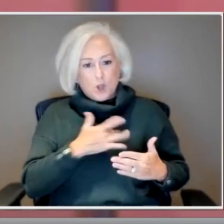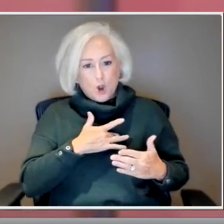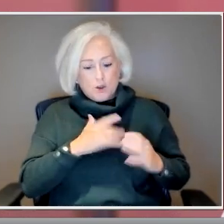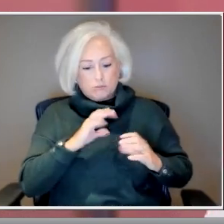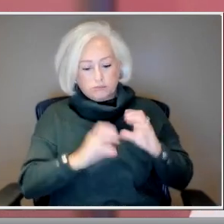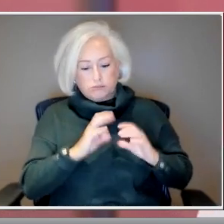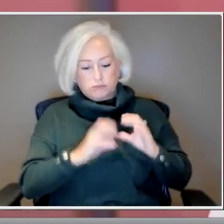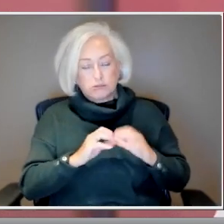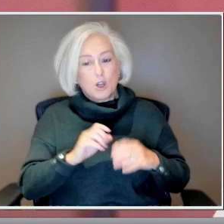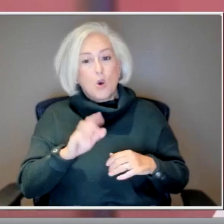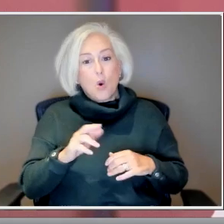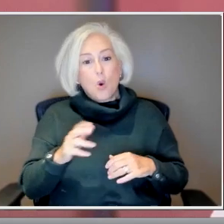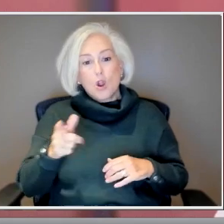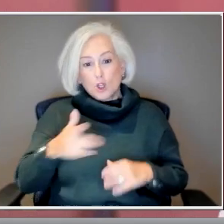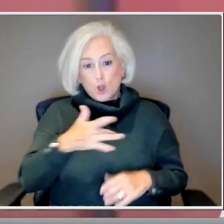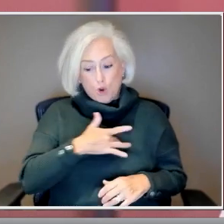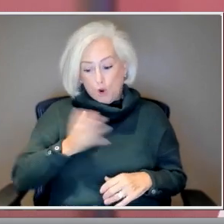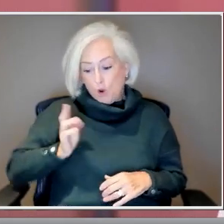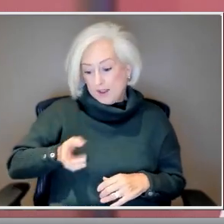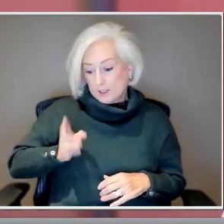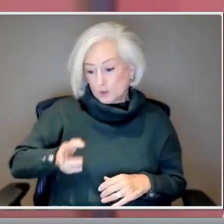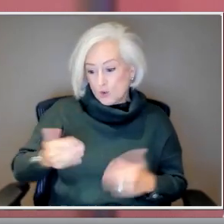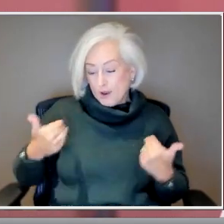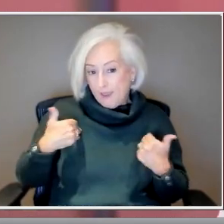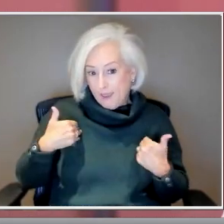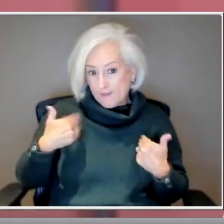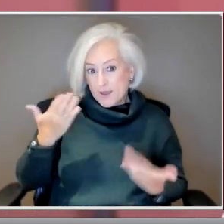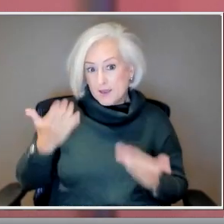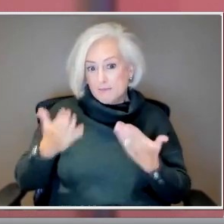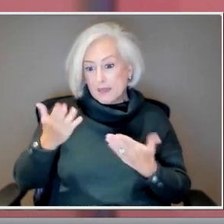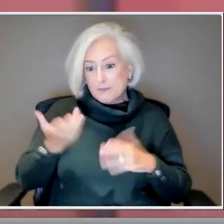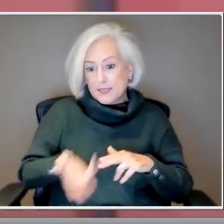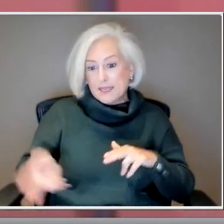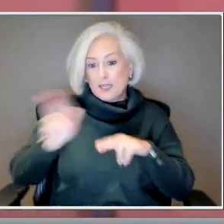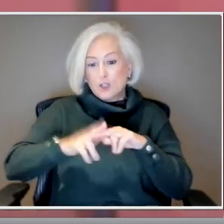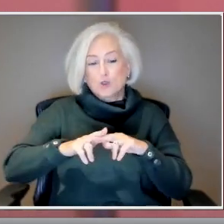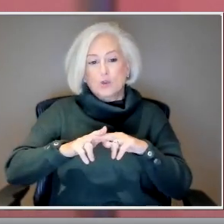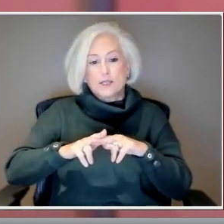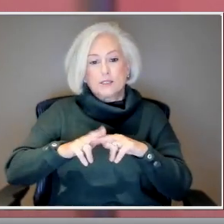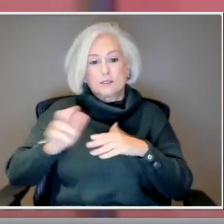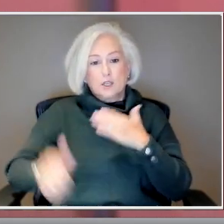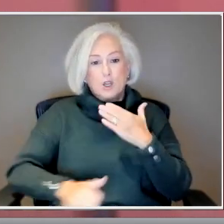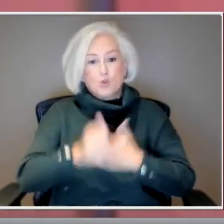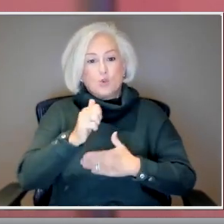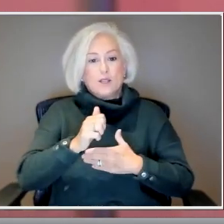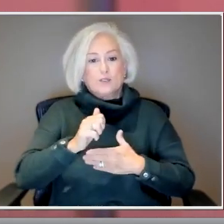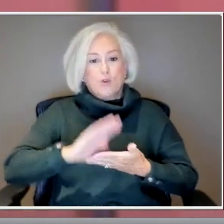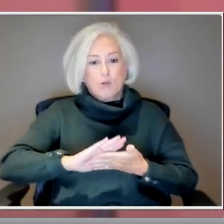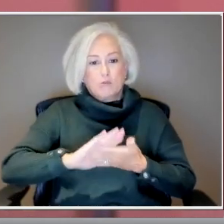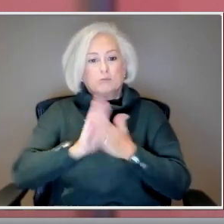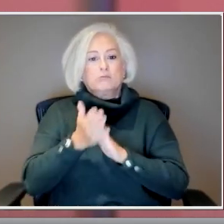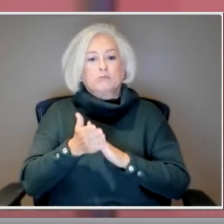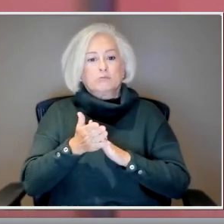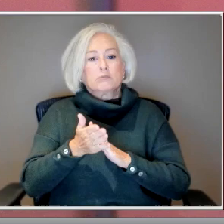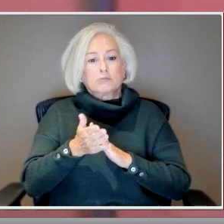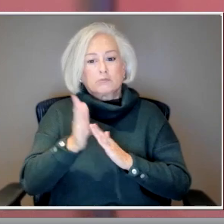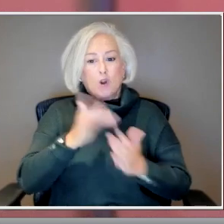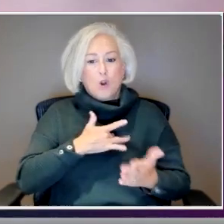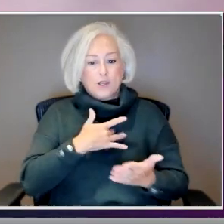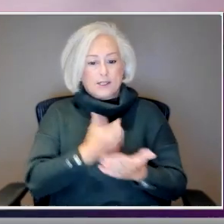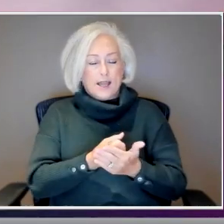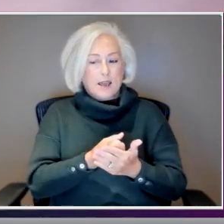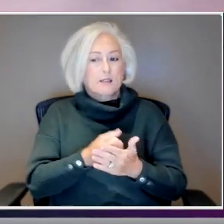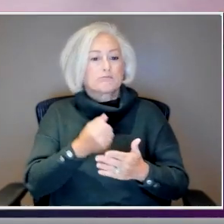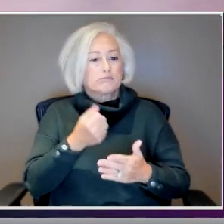maybe Dushan can answer that one, it could increase your risk for developing ischemia or threatened heart attack.